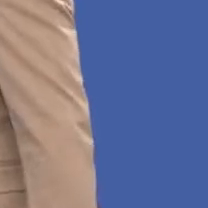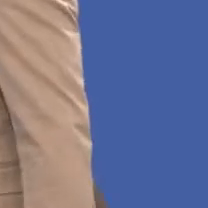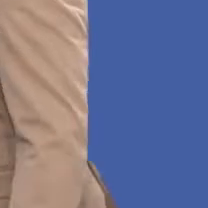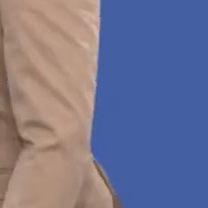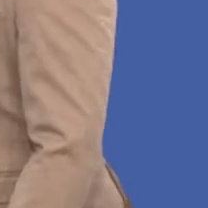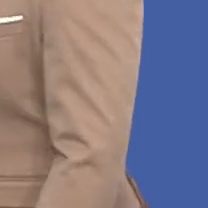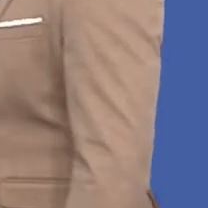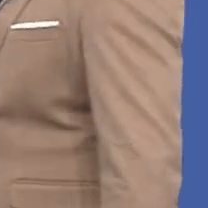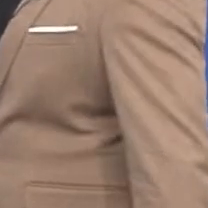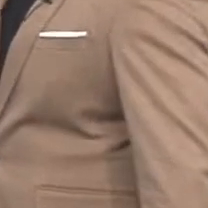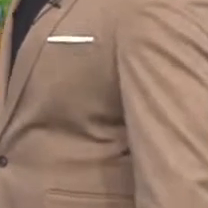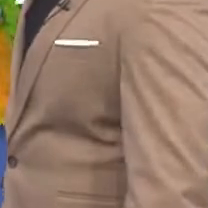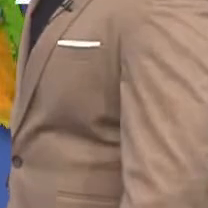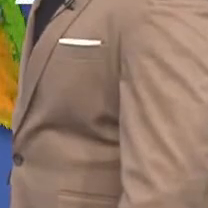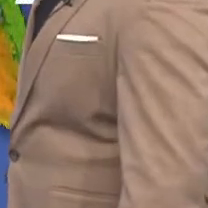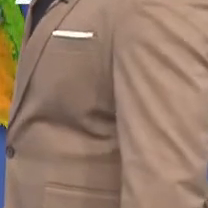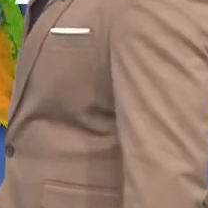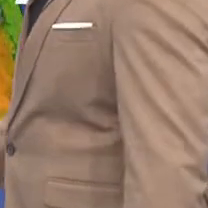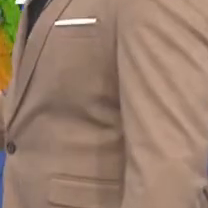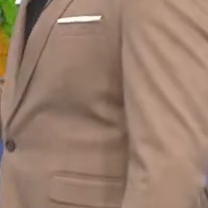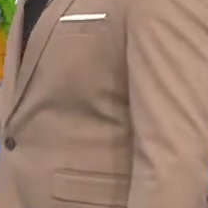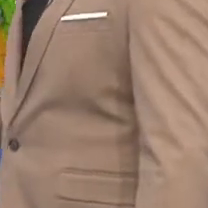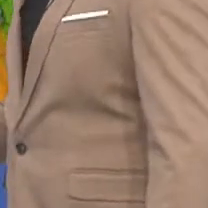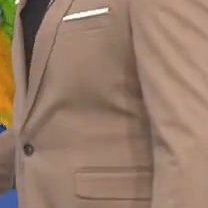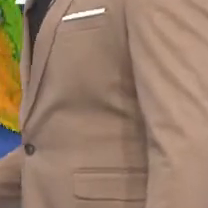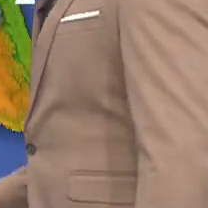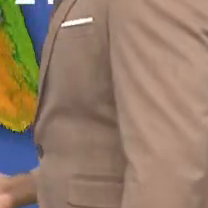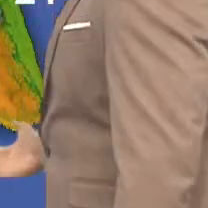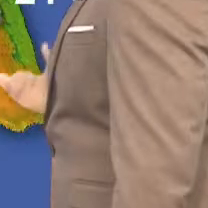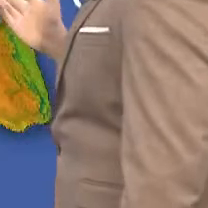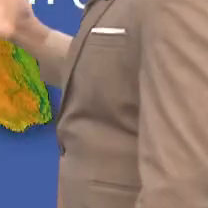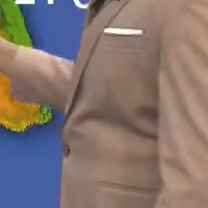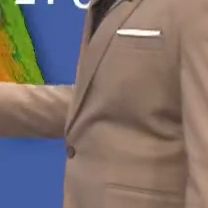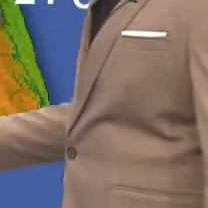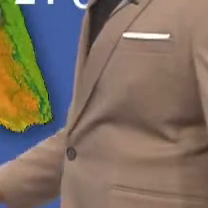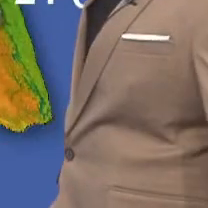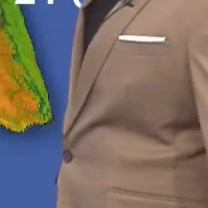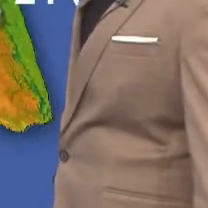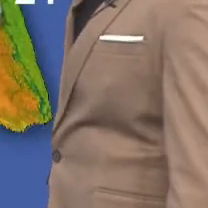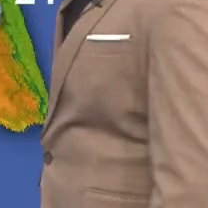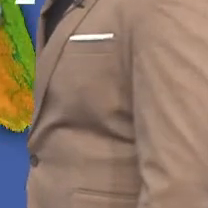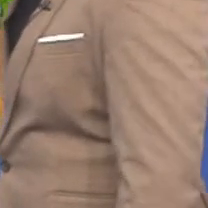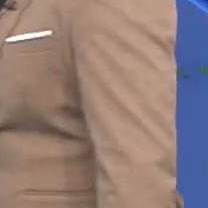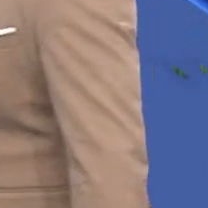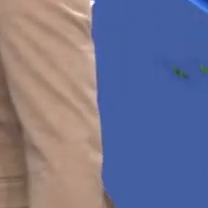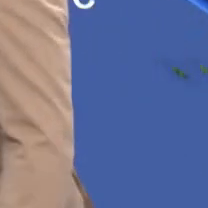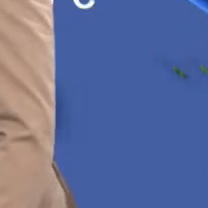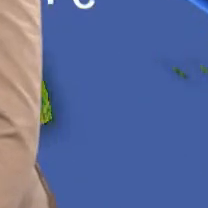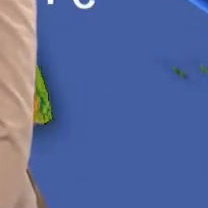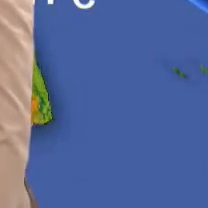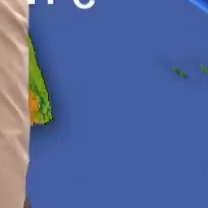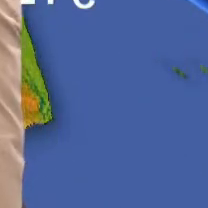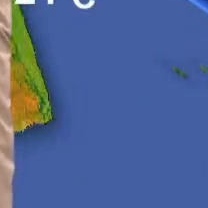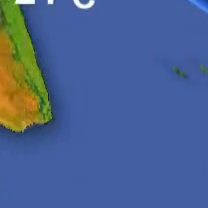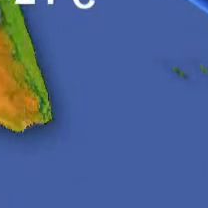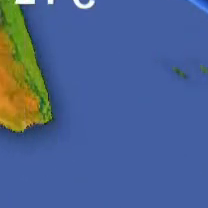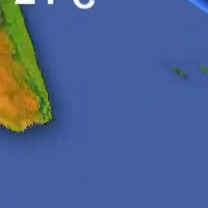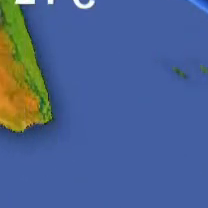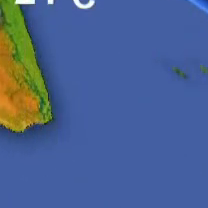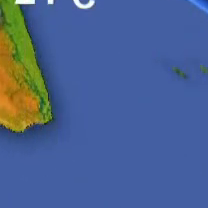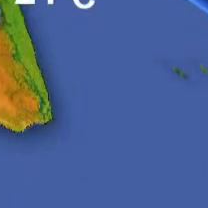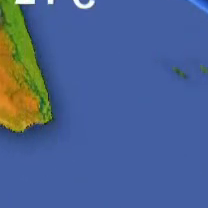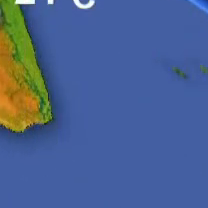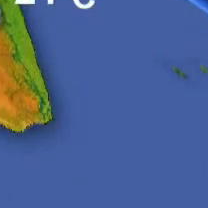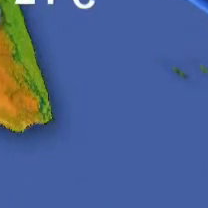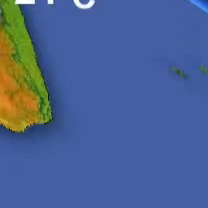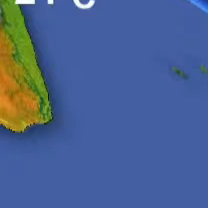expecting clear skies. Showers are also expected over Beira, but over Antananarivo, we're expecting cloudy conditions, and partly cloudy conditions are expected